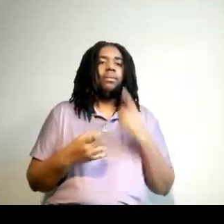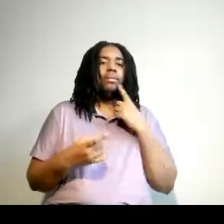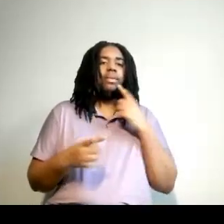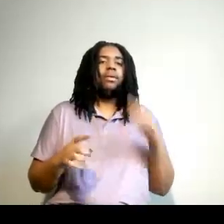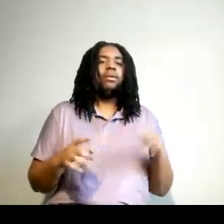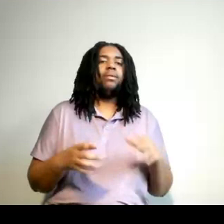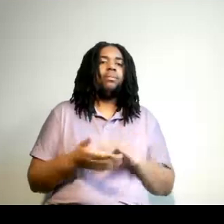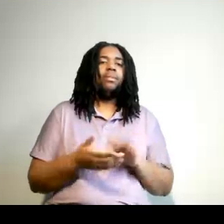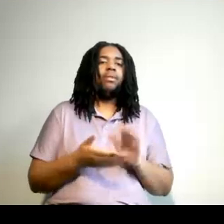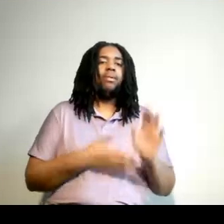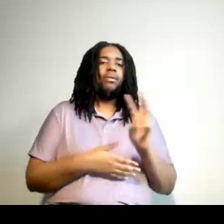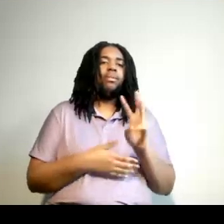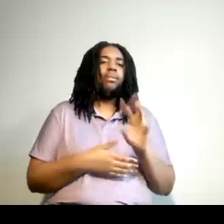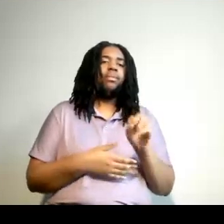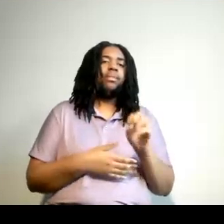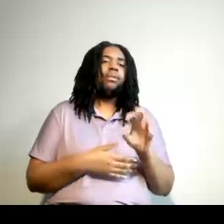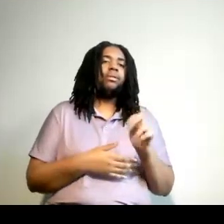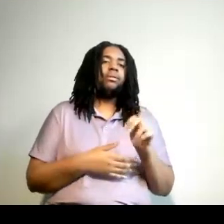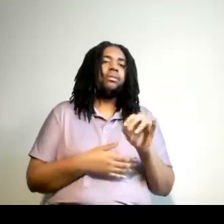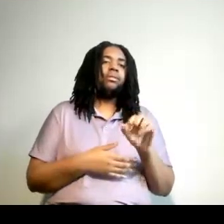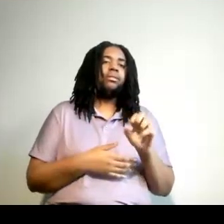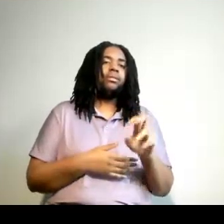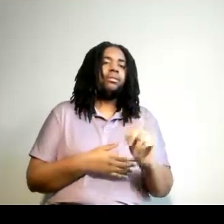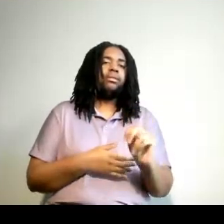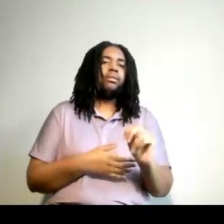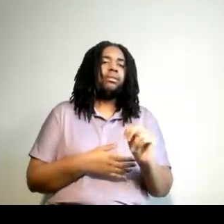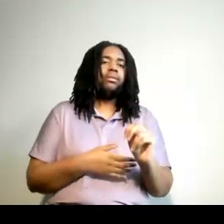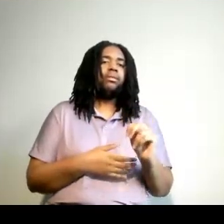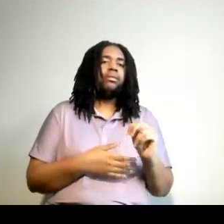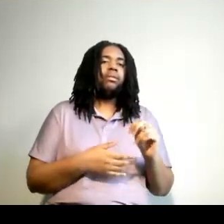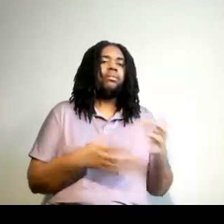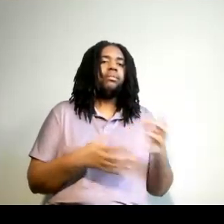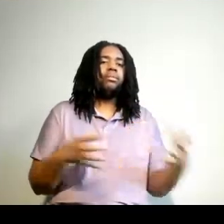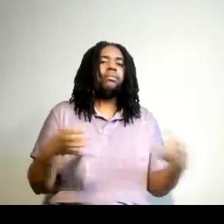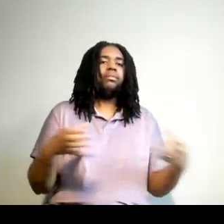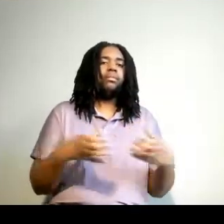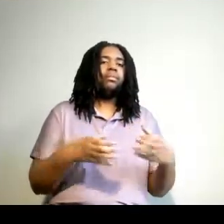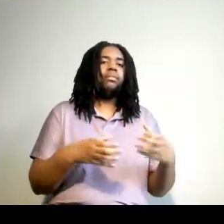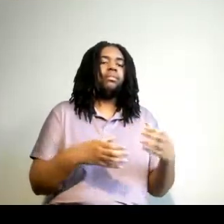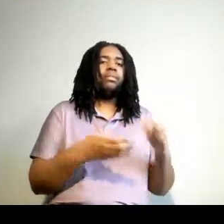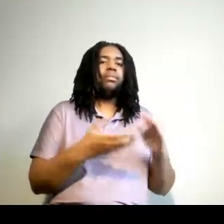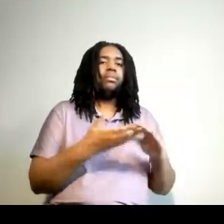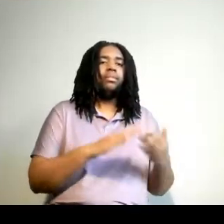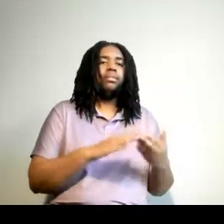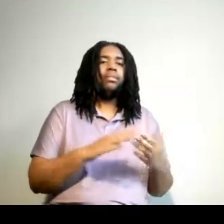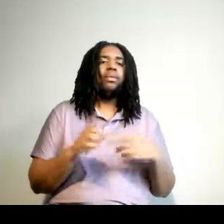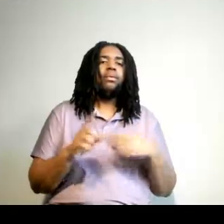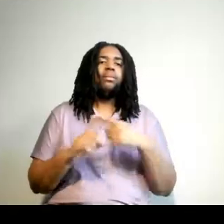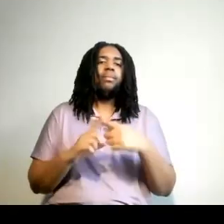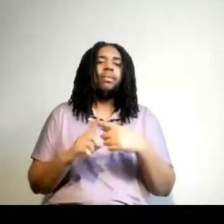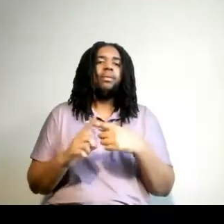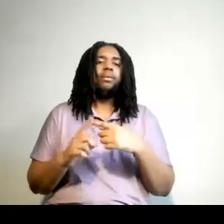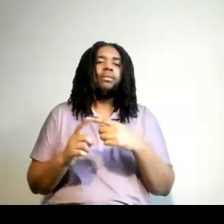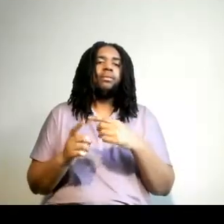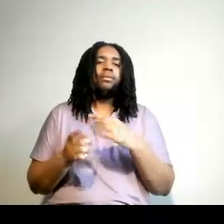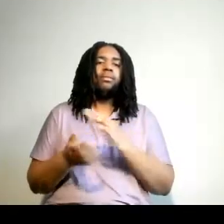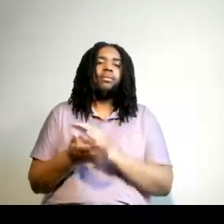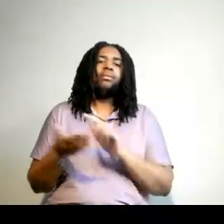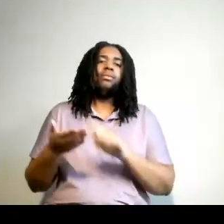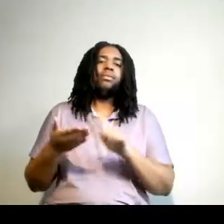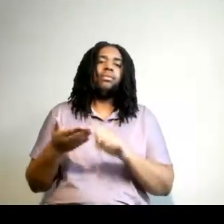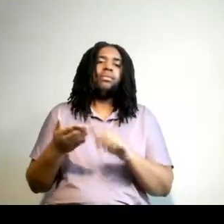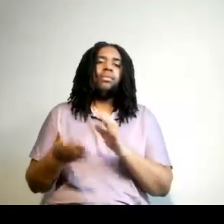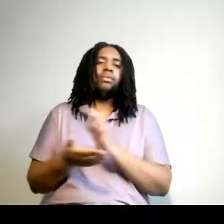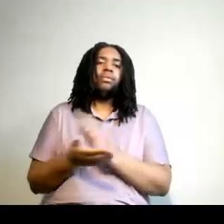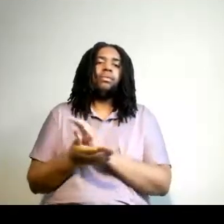Wisconsin that brings people from community, but also academia to work together